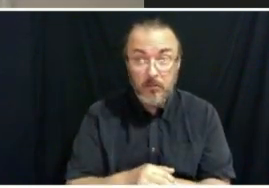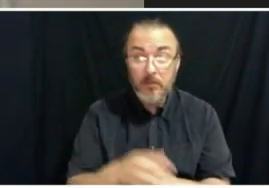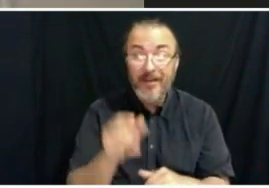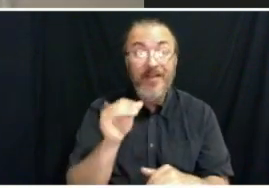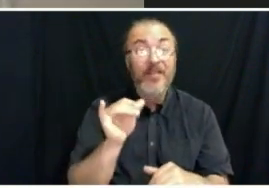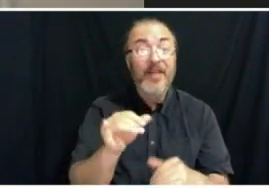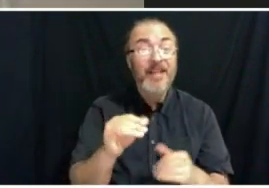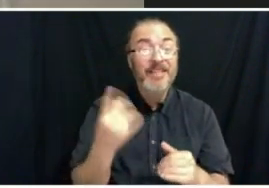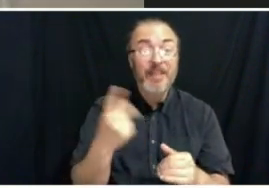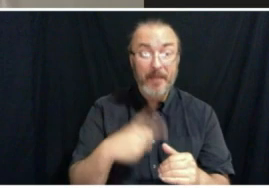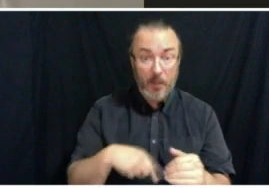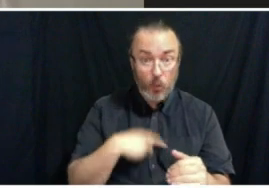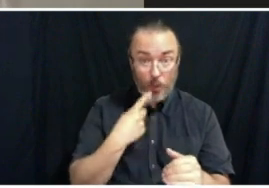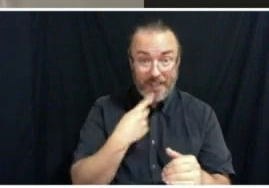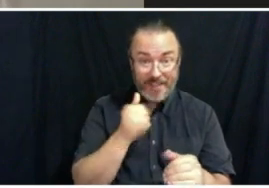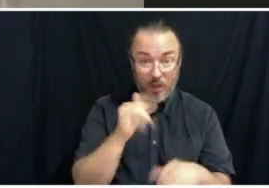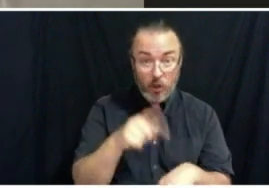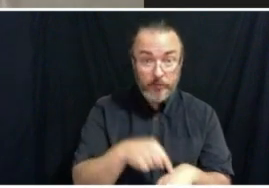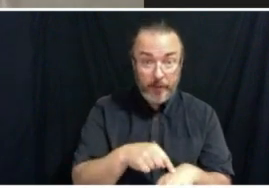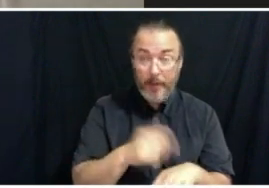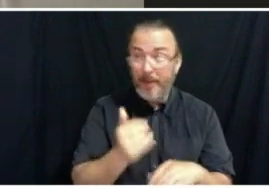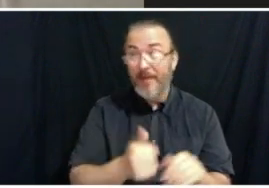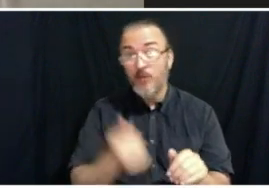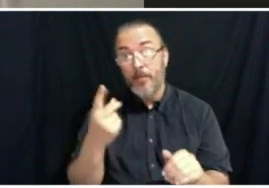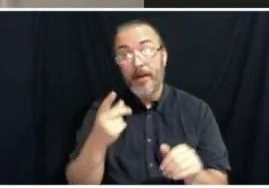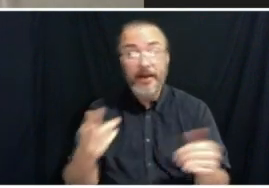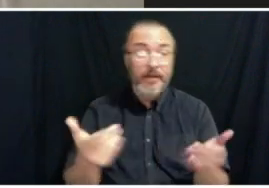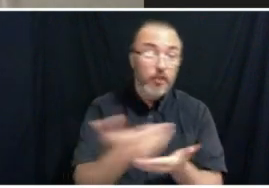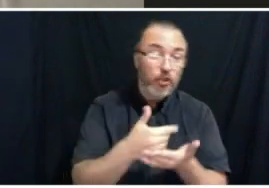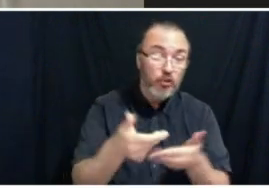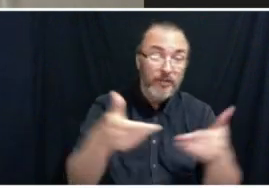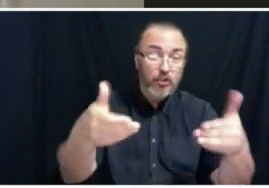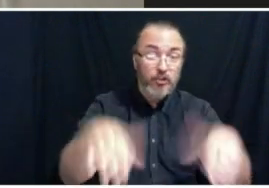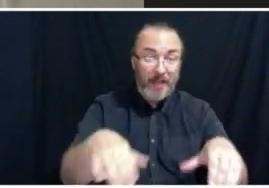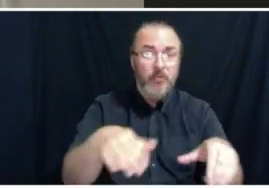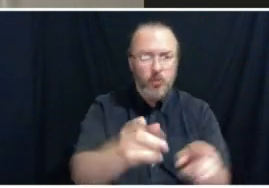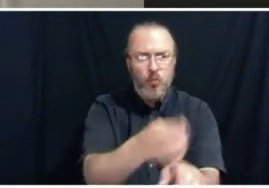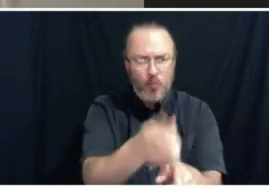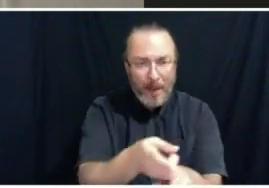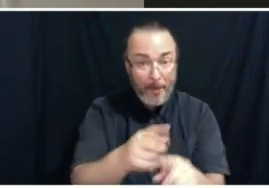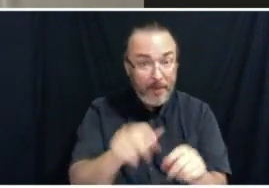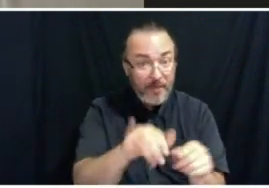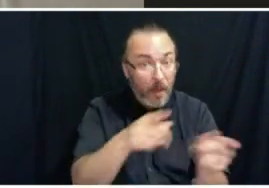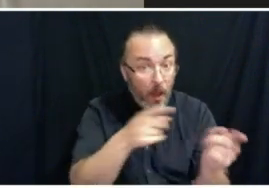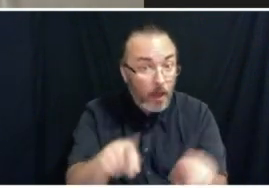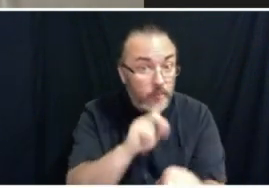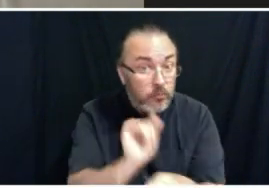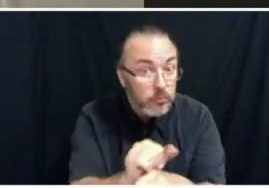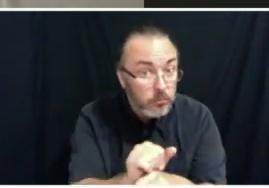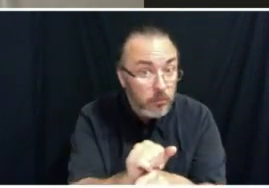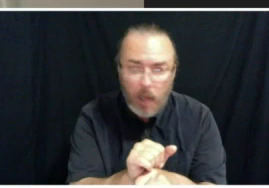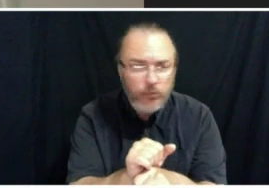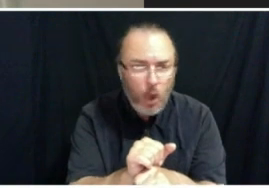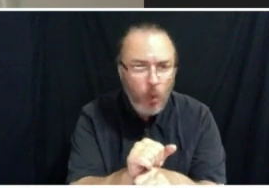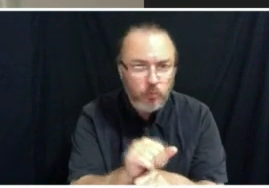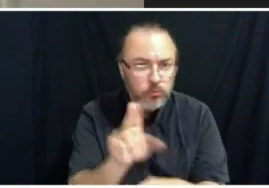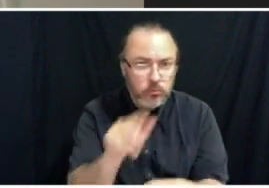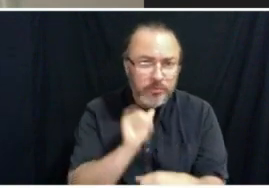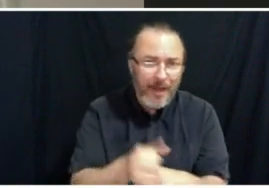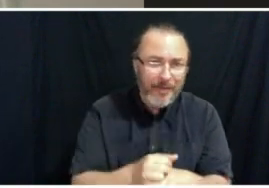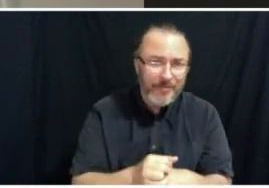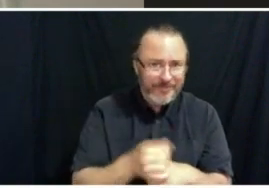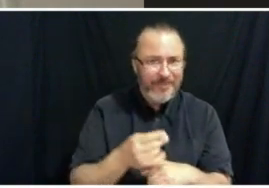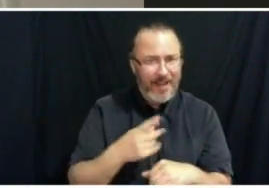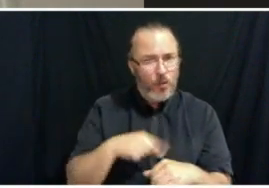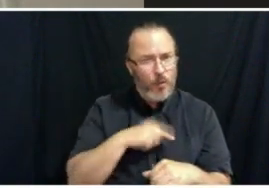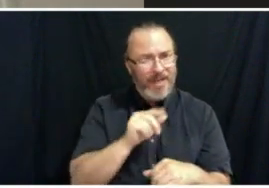time. Yes, everyone deserves a chance. That's true, but is that happening? And the answer is no, right? And we need to keep on reminding